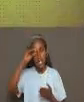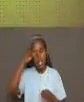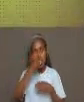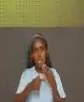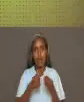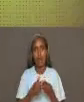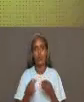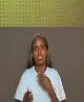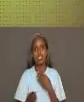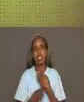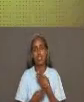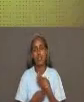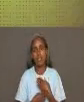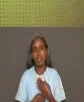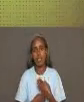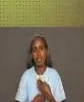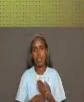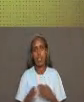have learned about saving,